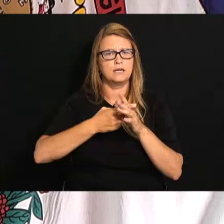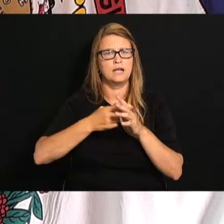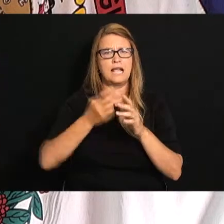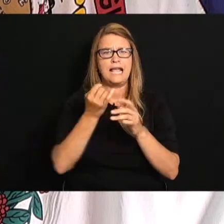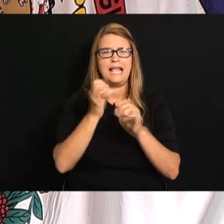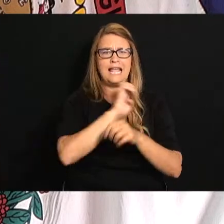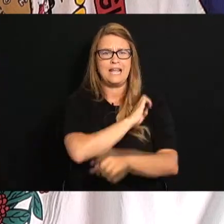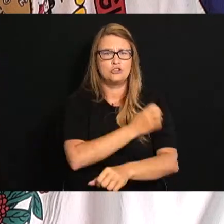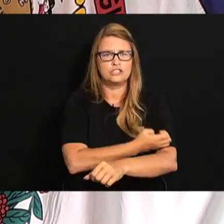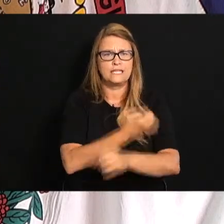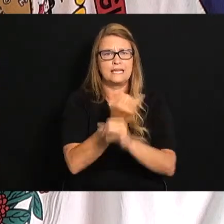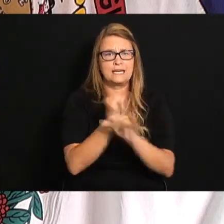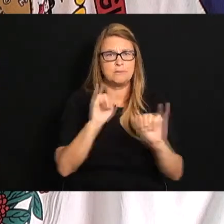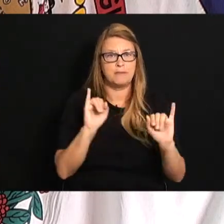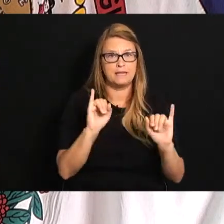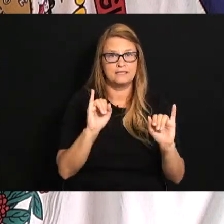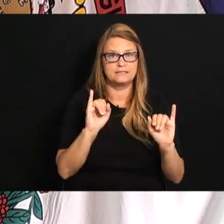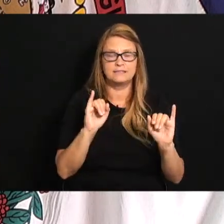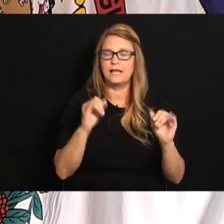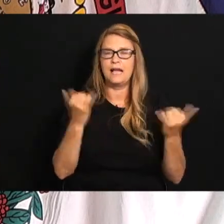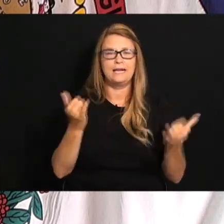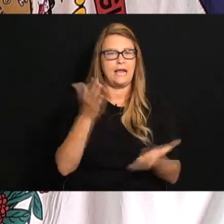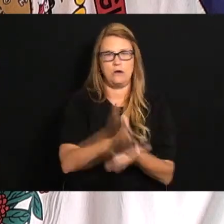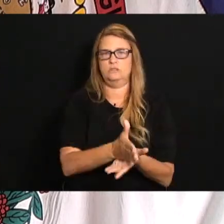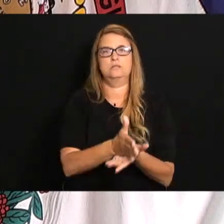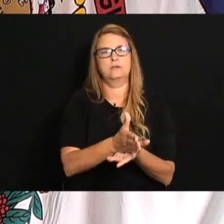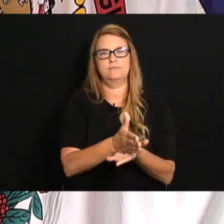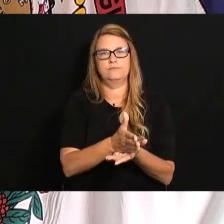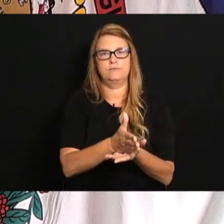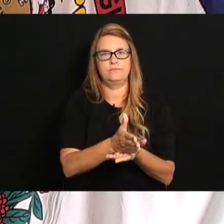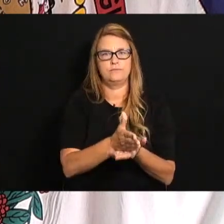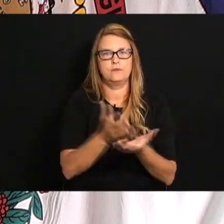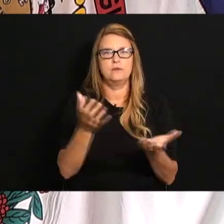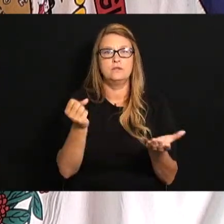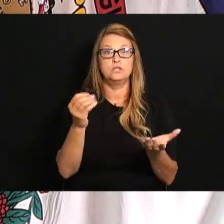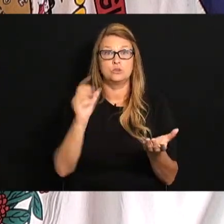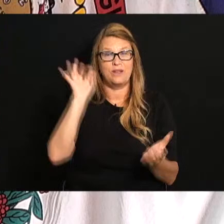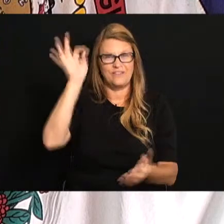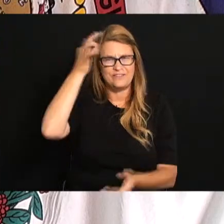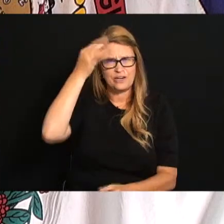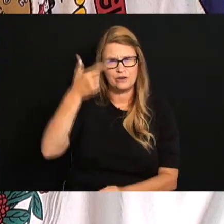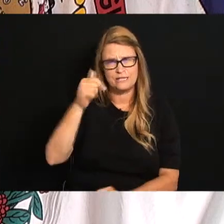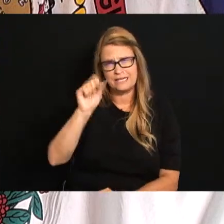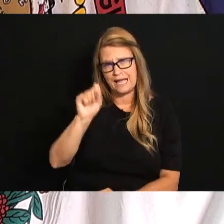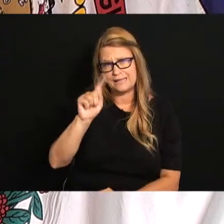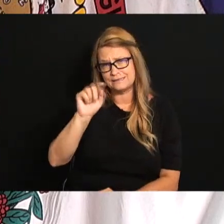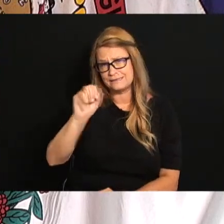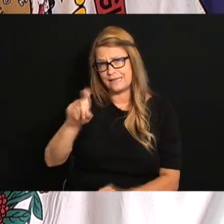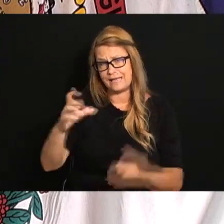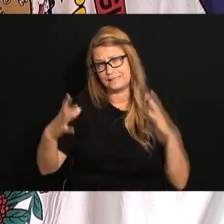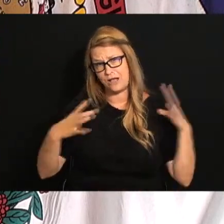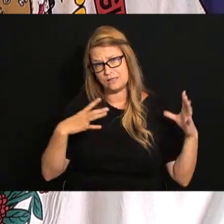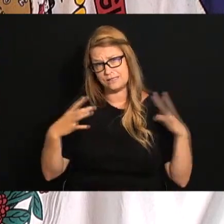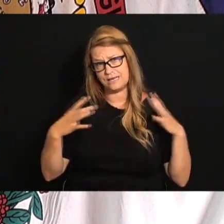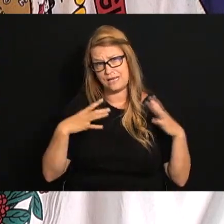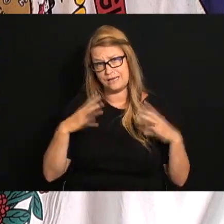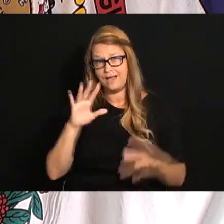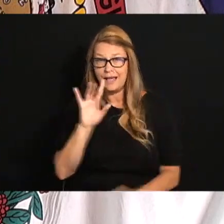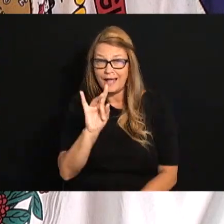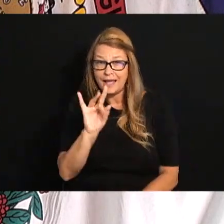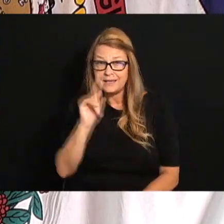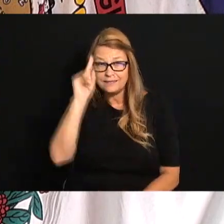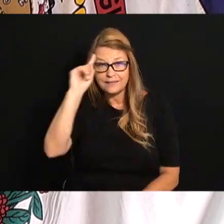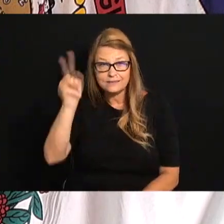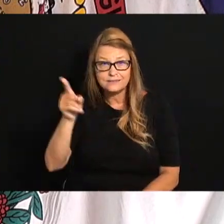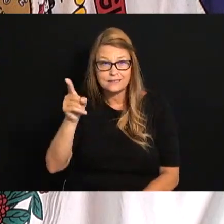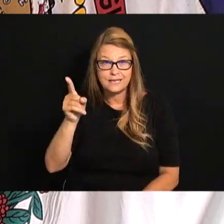our legs off. And now we're going to come with a federal gas tax holiday, 18 cents. We're